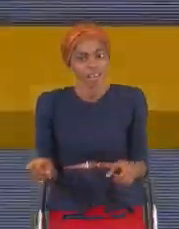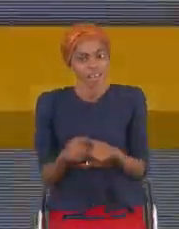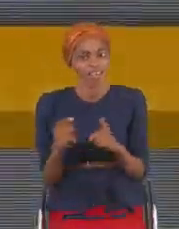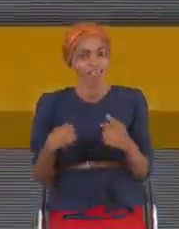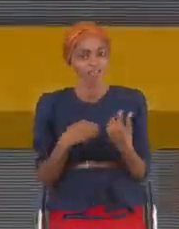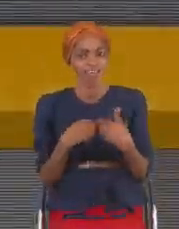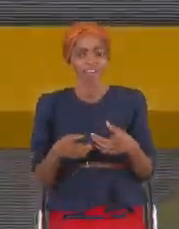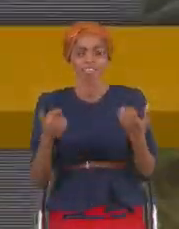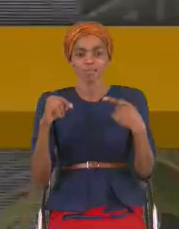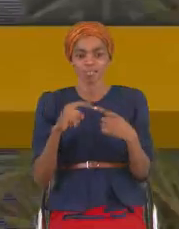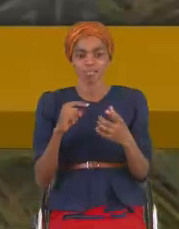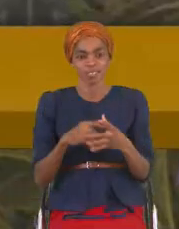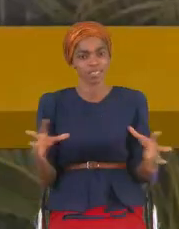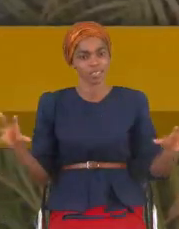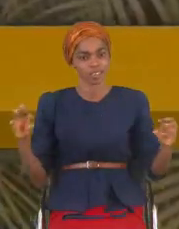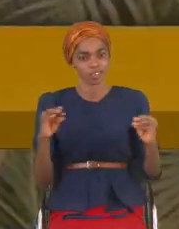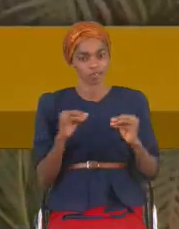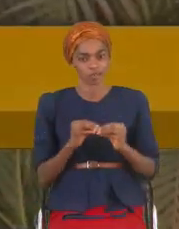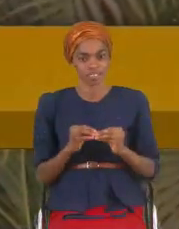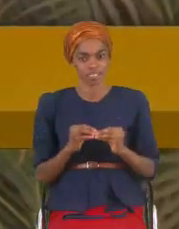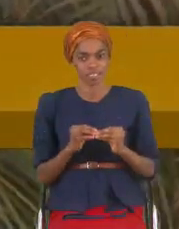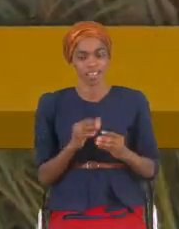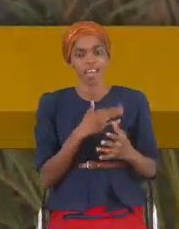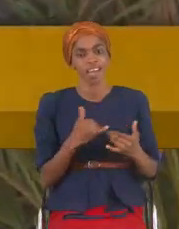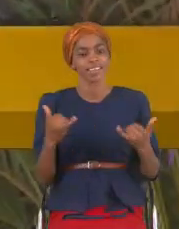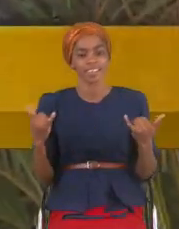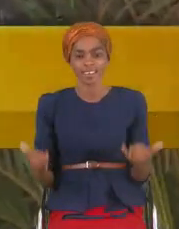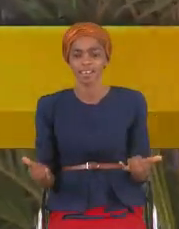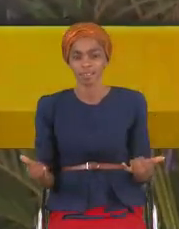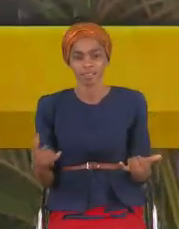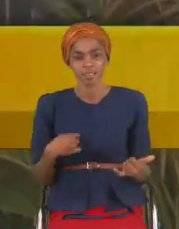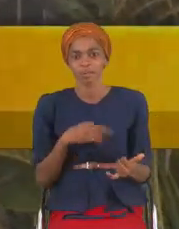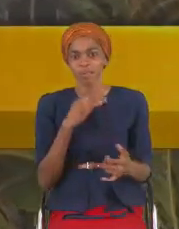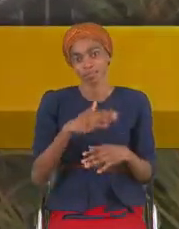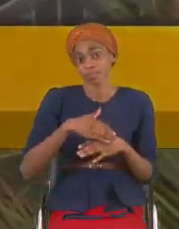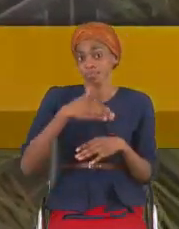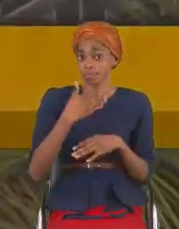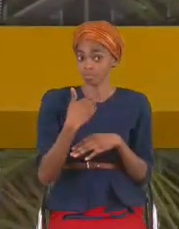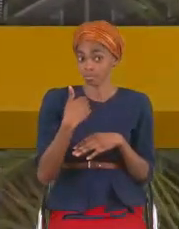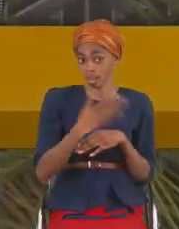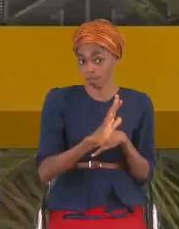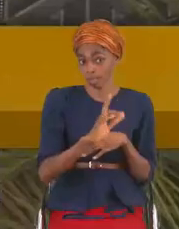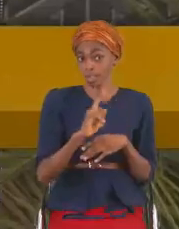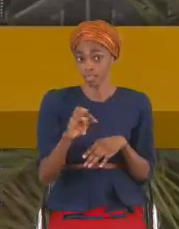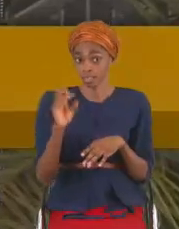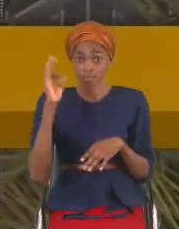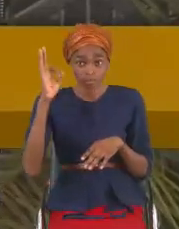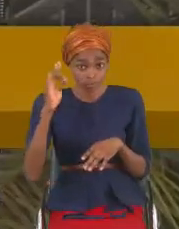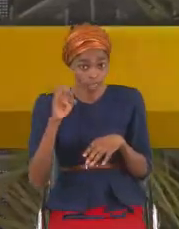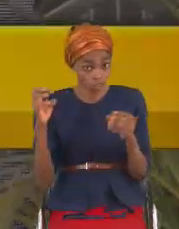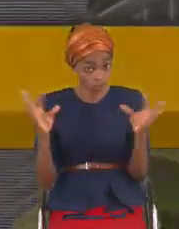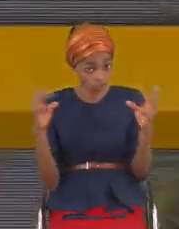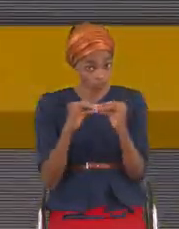to this conference, and now we're after the conference, we go back to ministry.